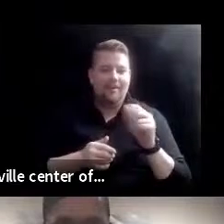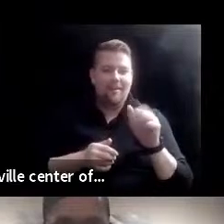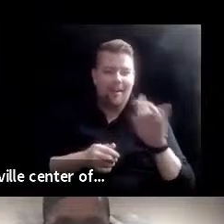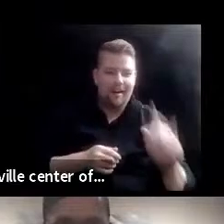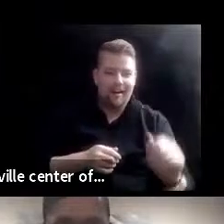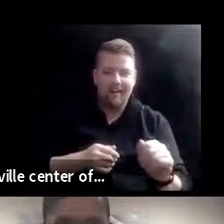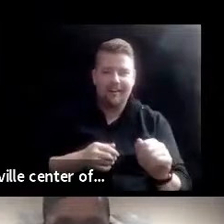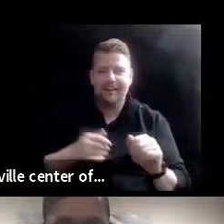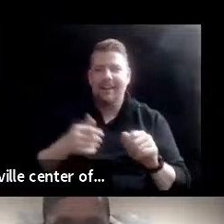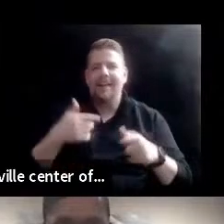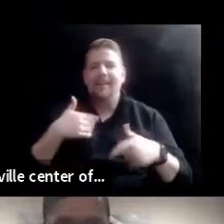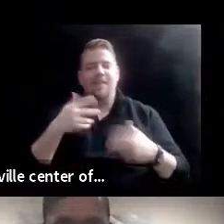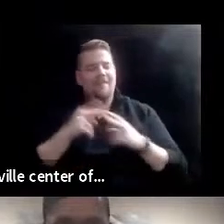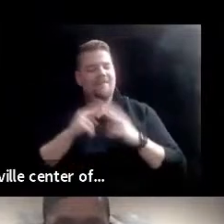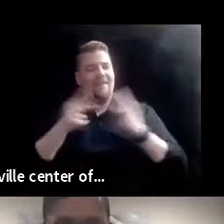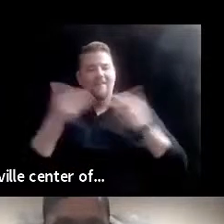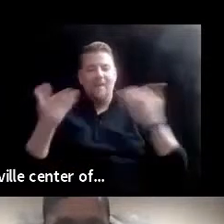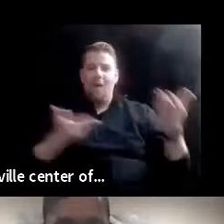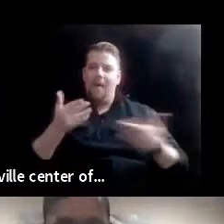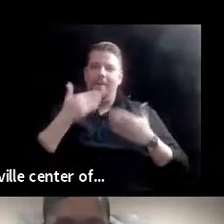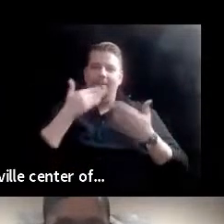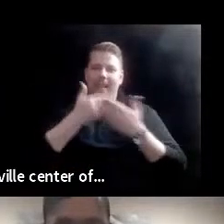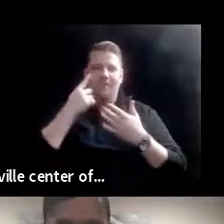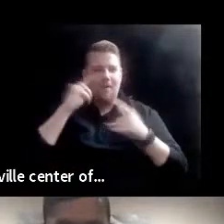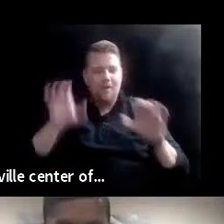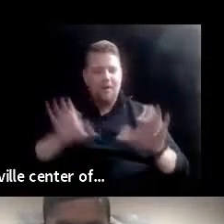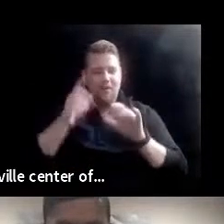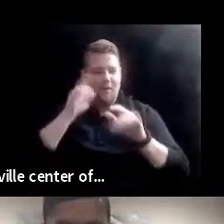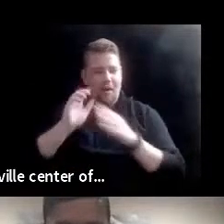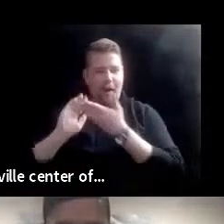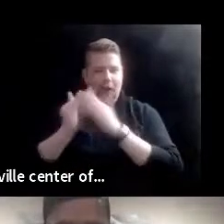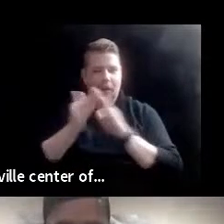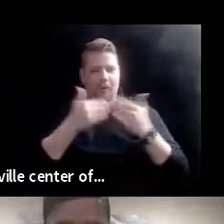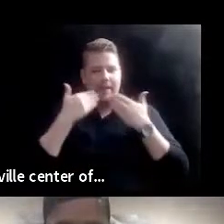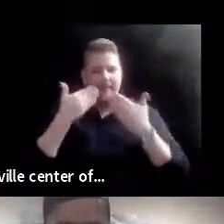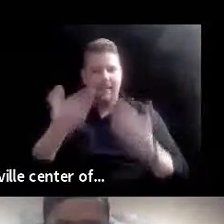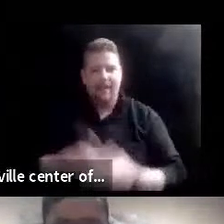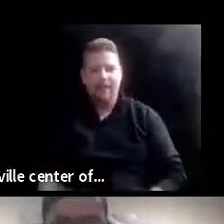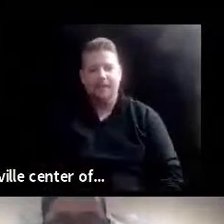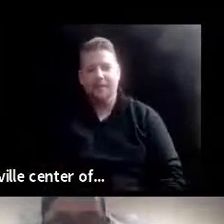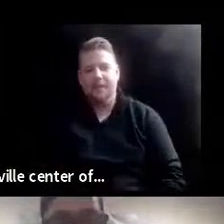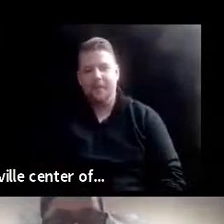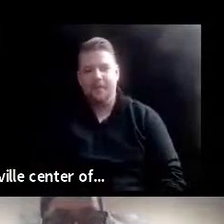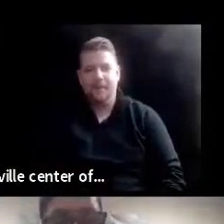are so very welcome. Thank you for all you do for our community.